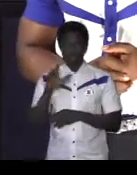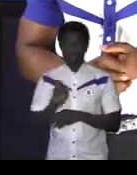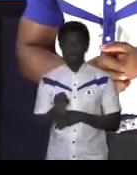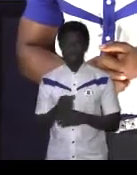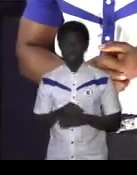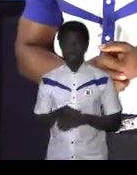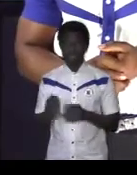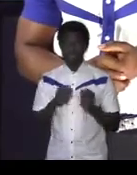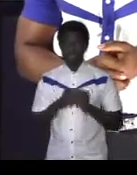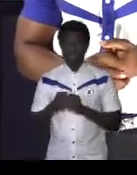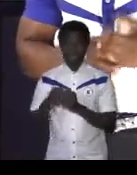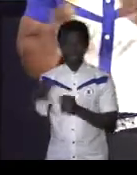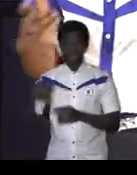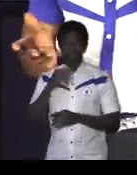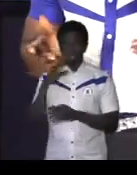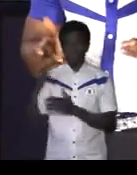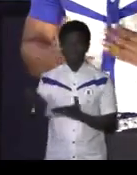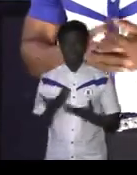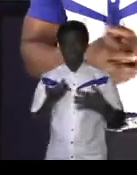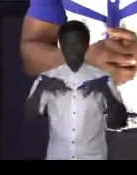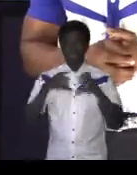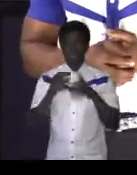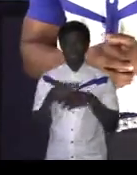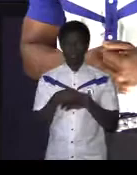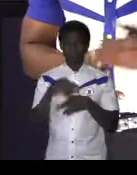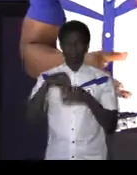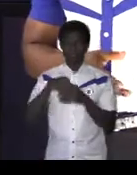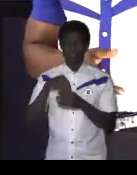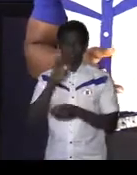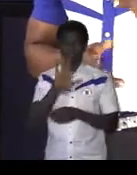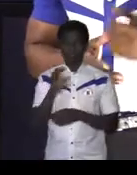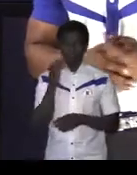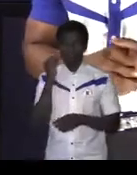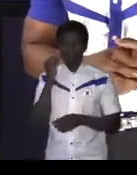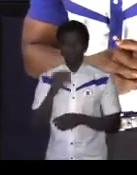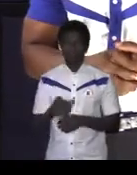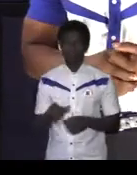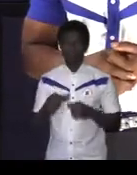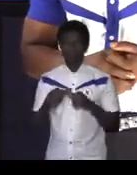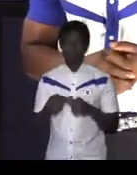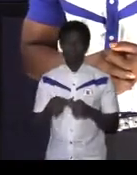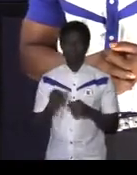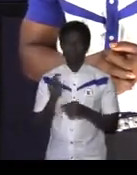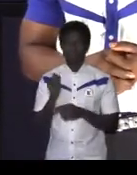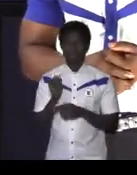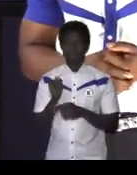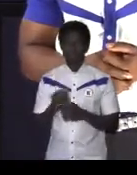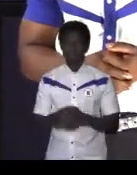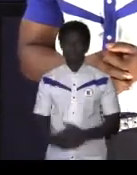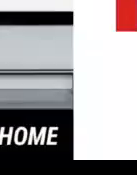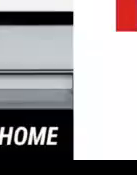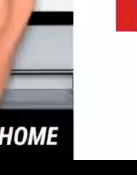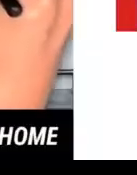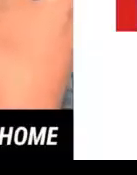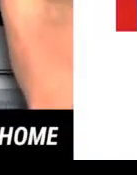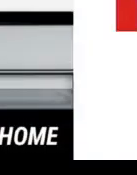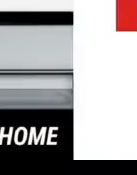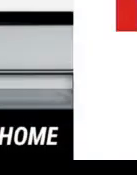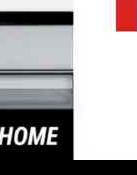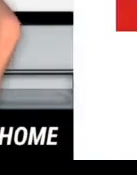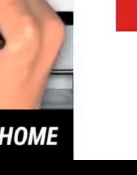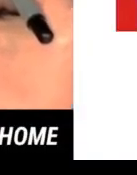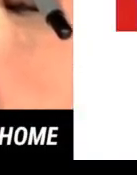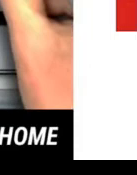Wale. Together, we are bringing the classroom into your home. Please stay tuned.